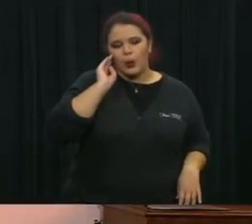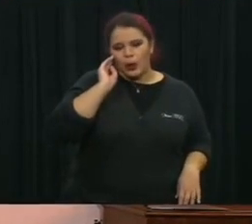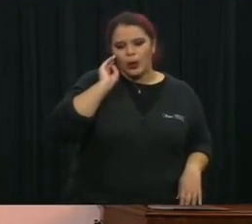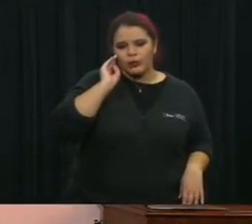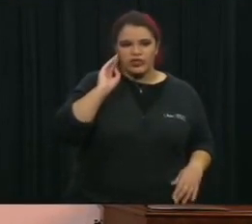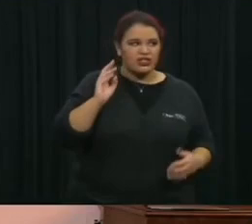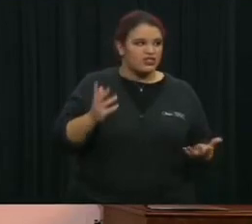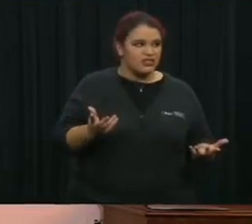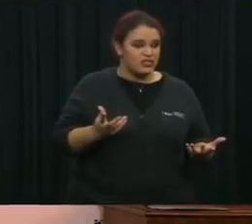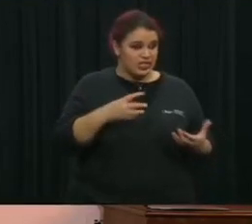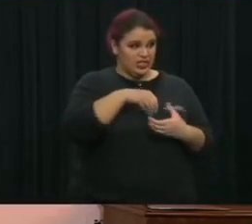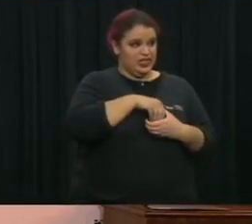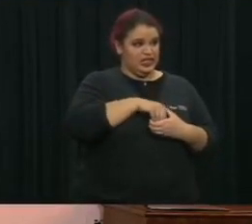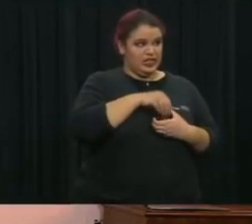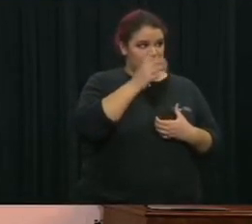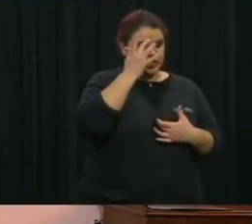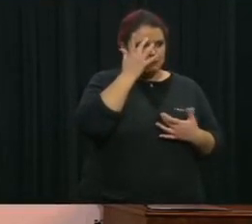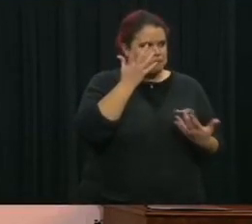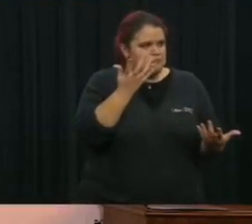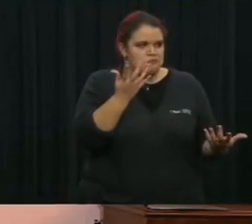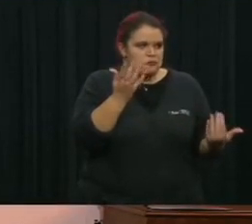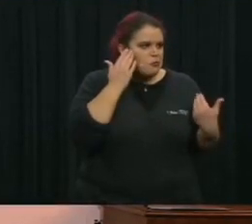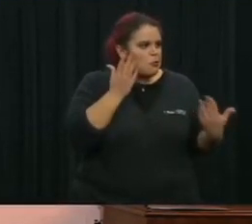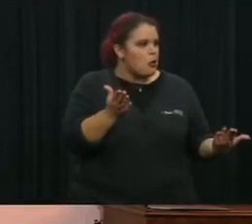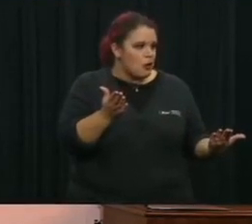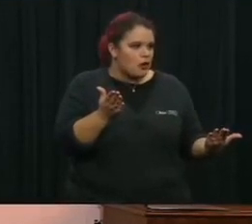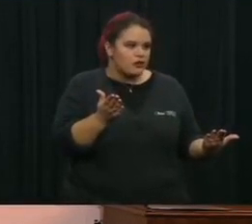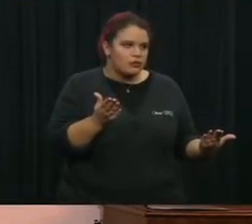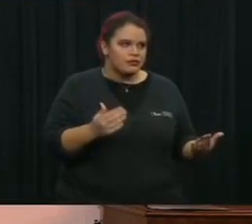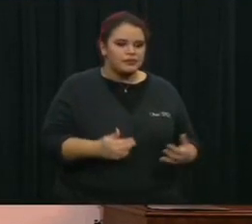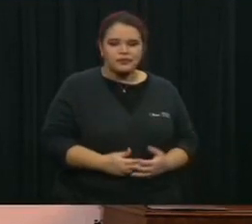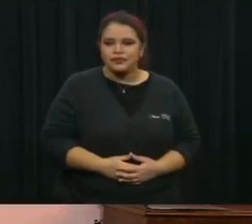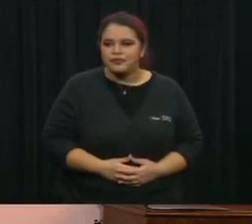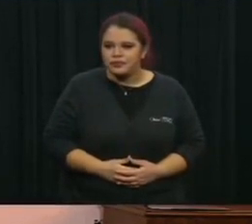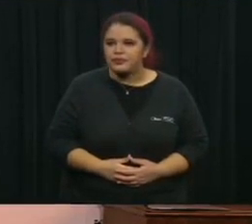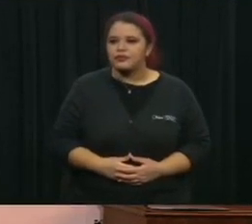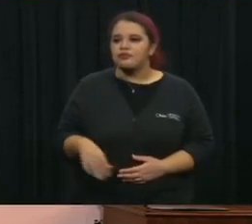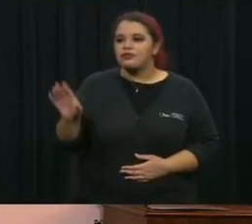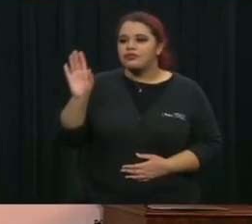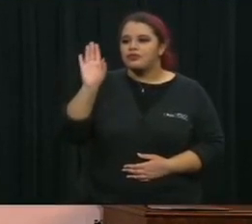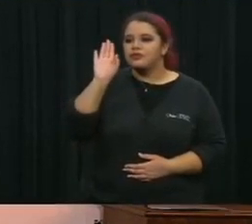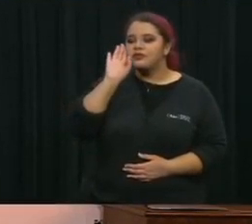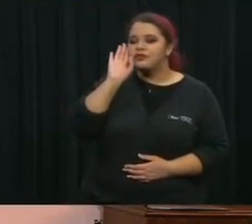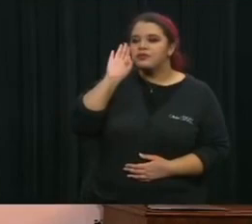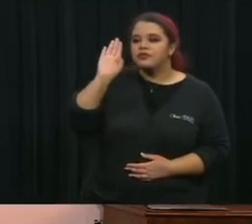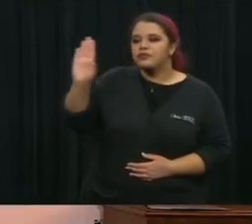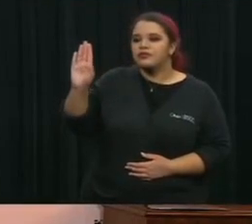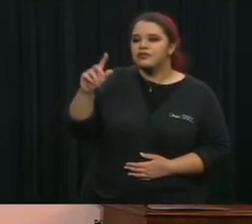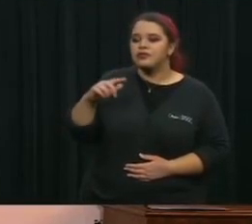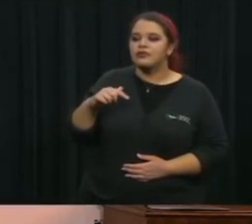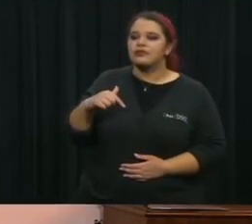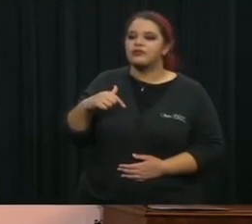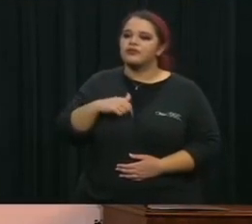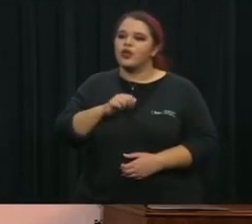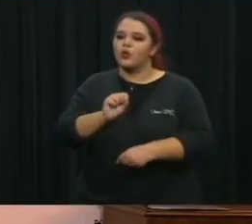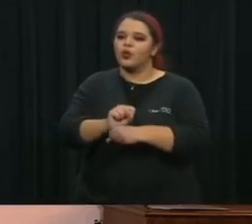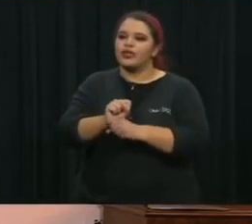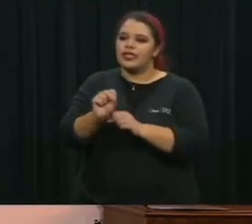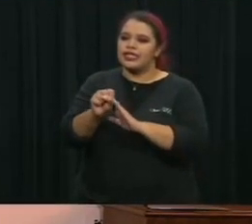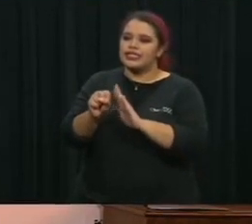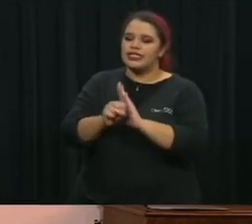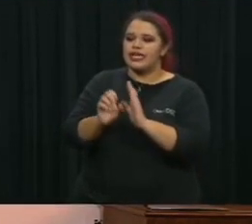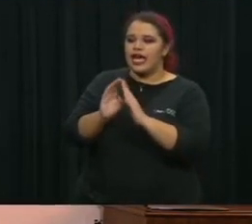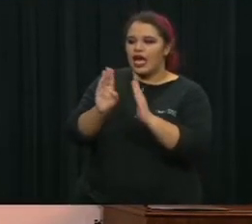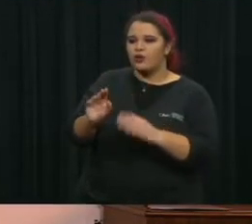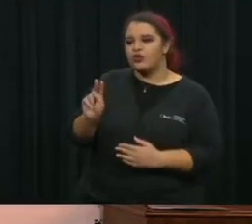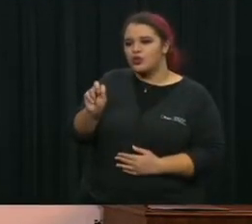because we don't know what you're bringing back. So. Thank you. Andy Chow, Ohio Public Radio and Television State House News Bureau.